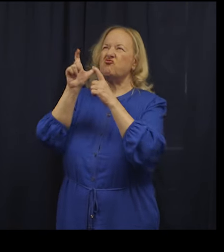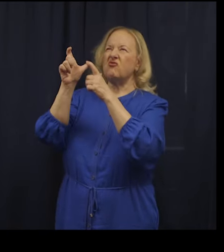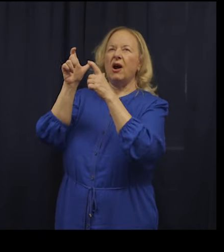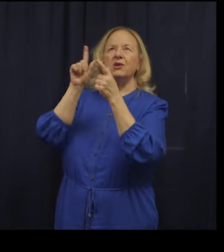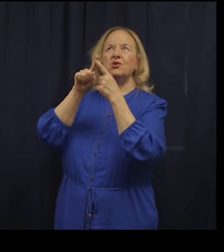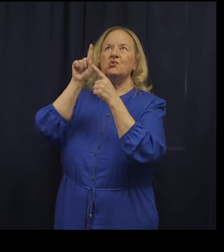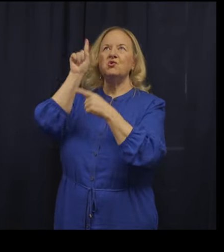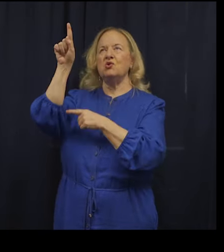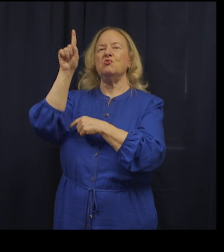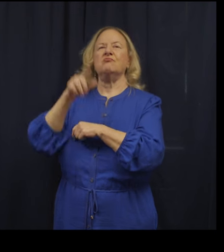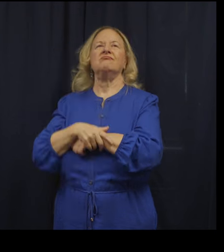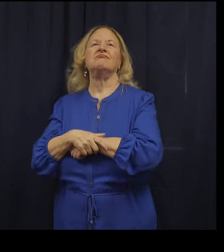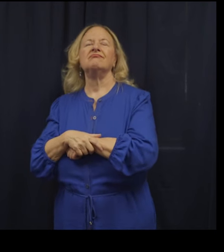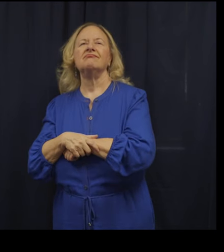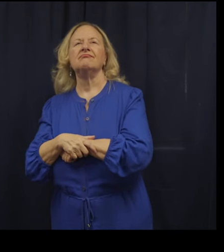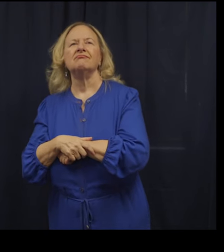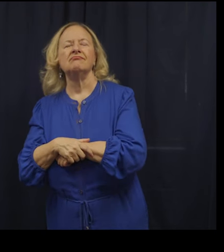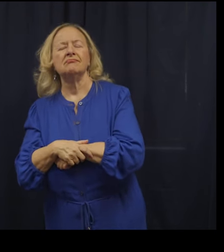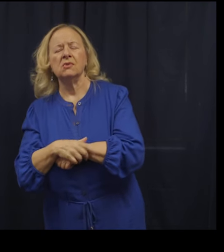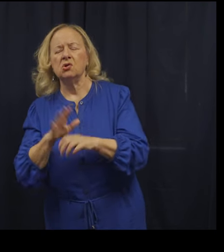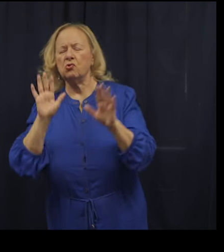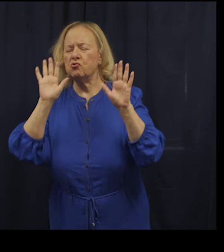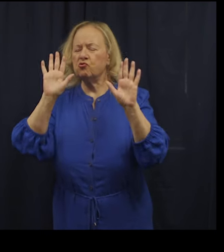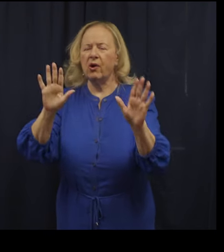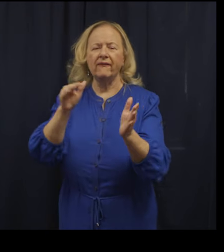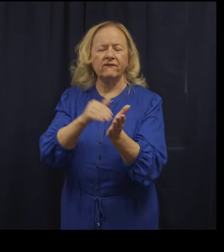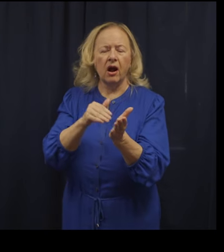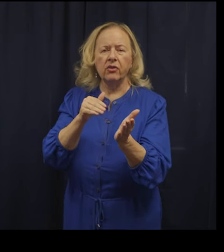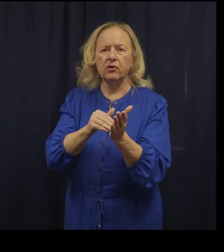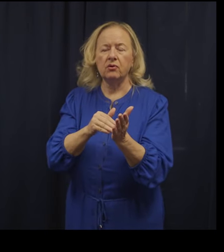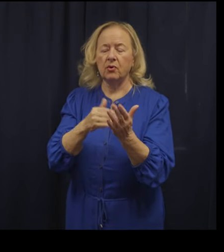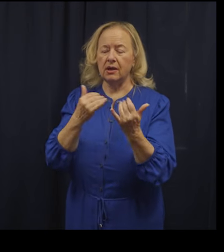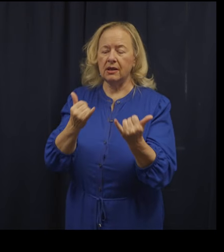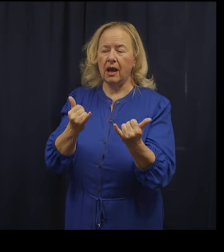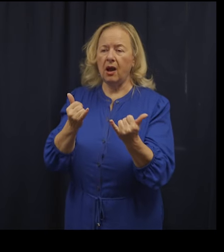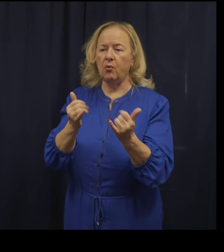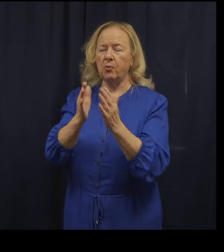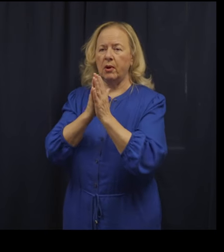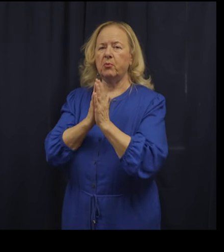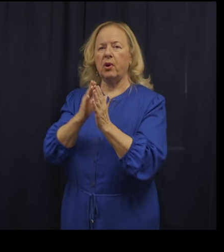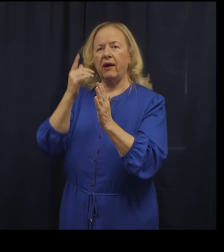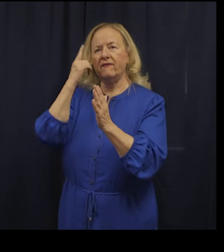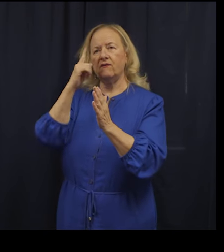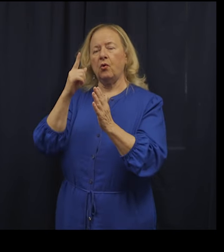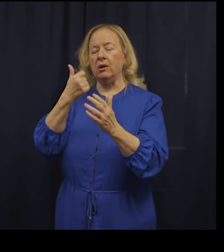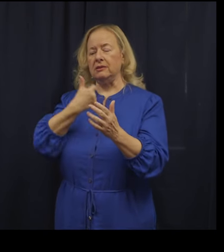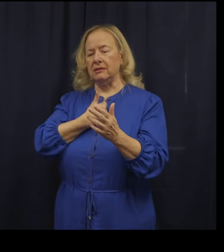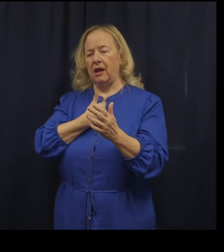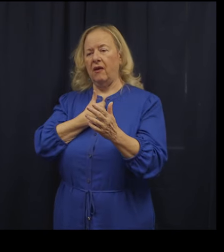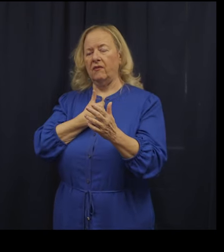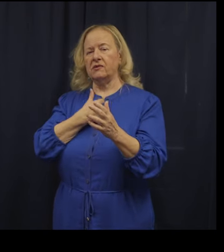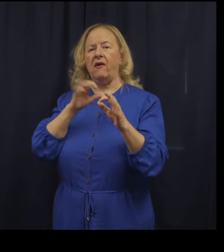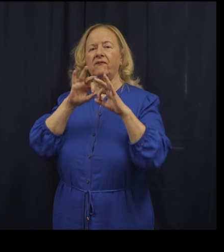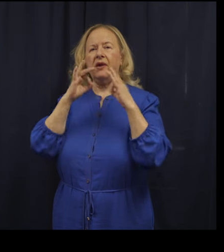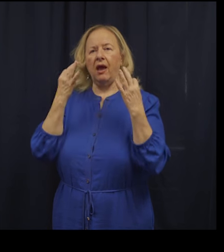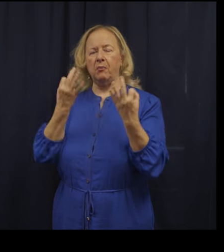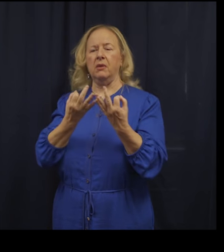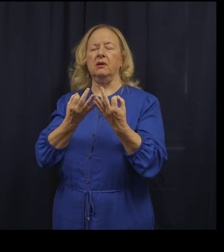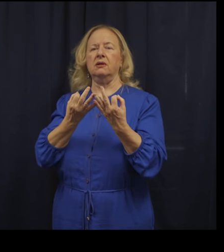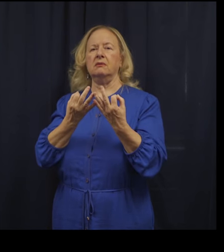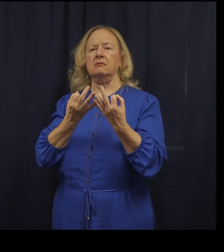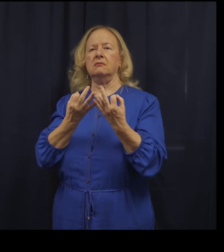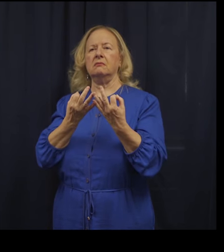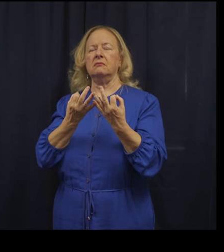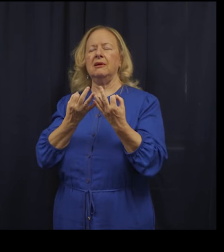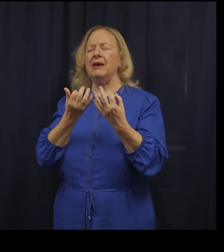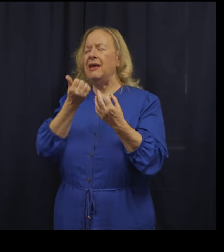to you. You are our great physician, and right now we want to lift up ourselves, our loved ones that